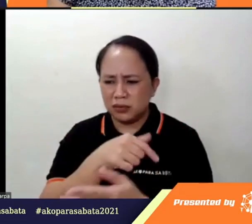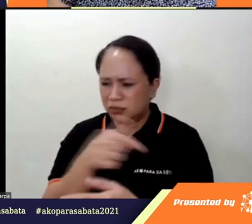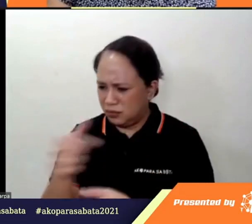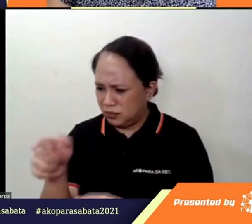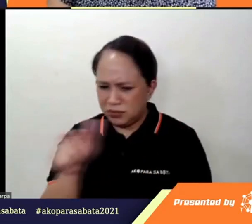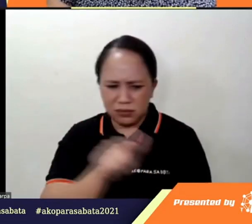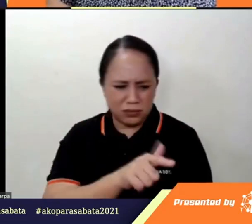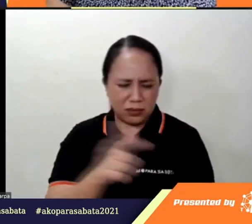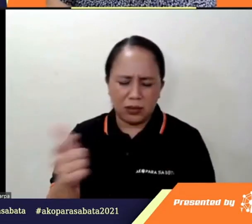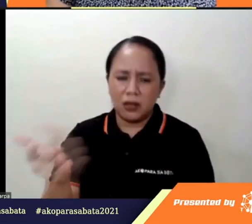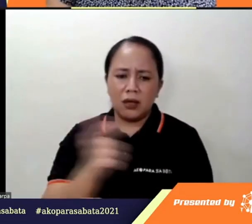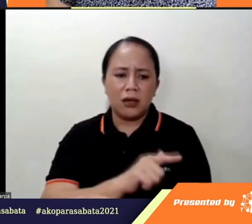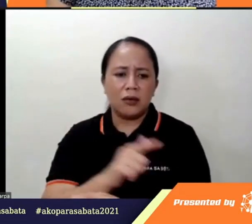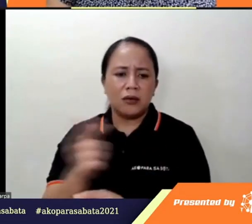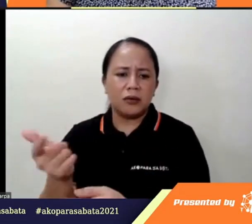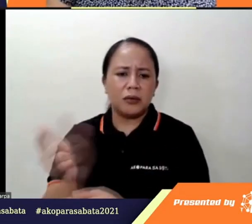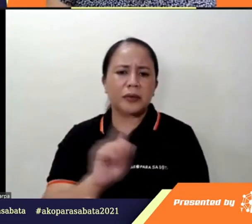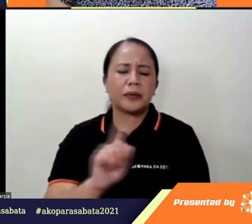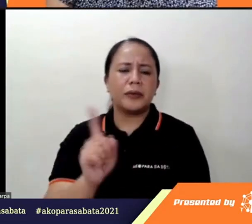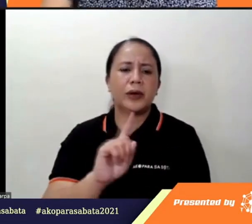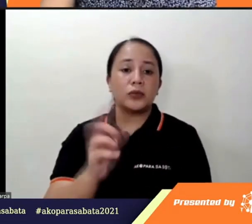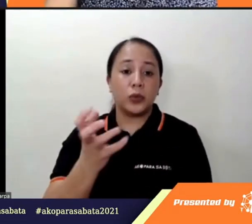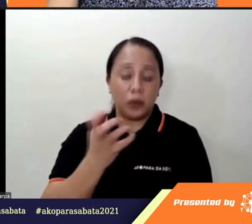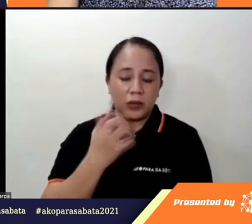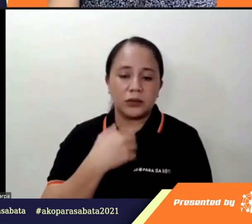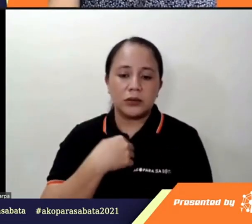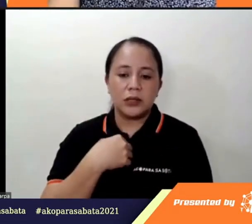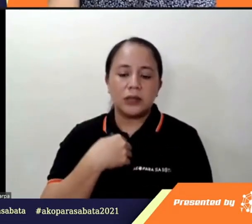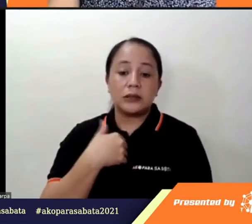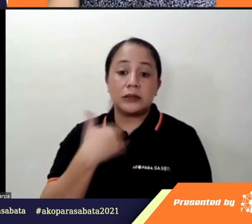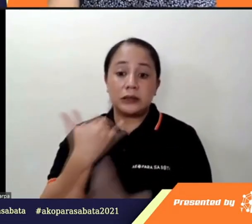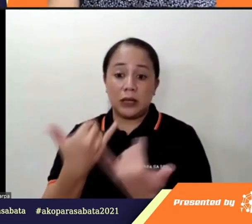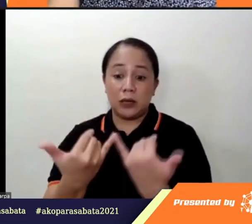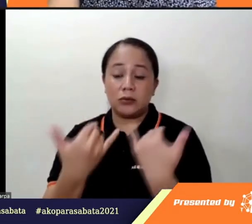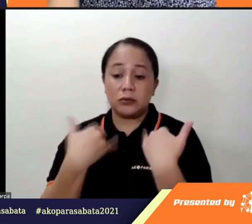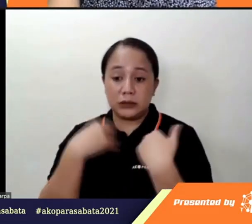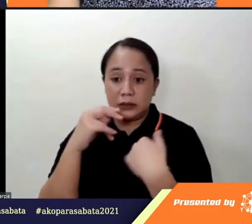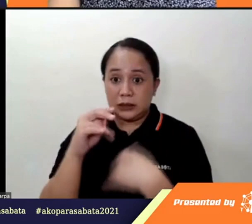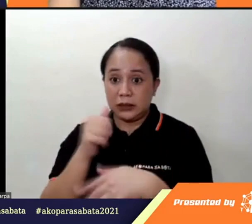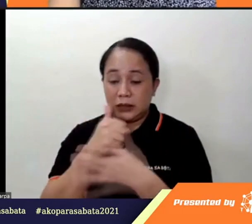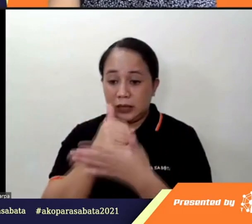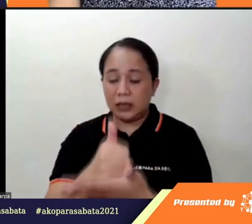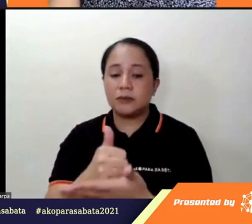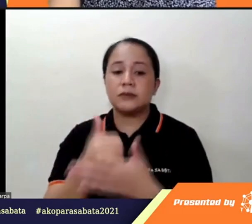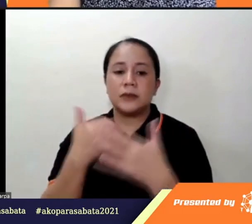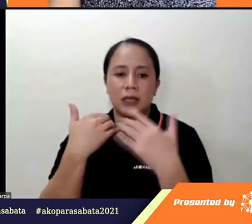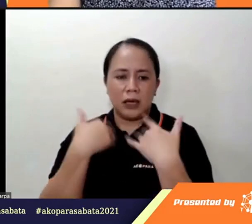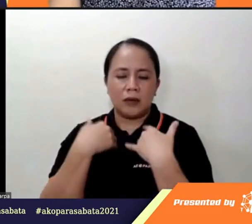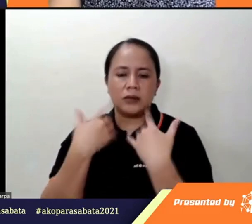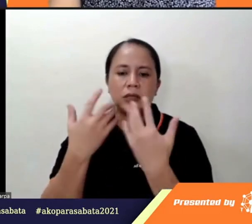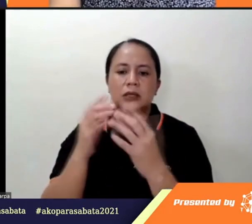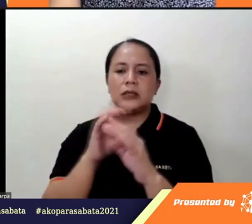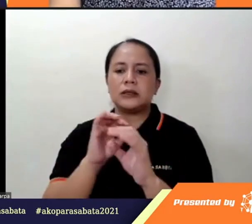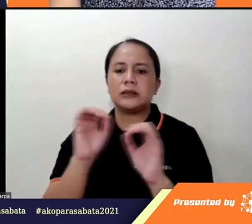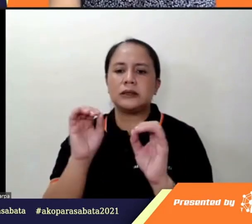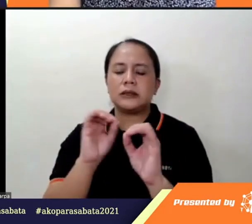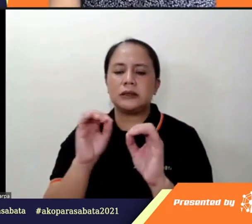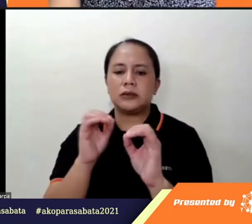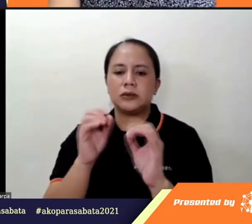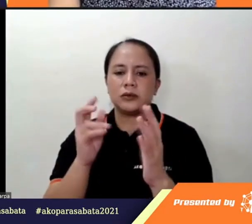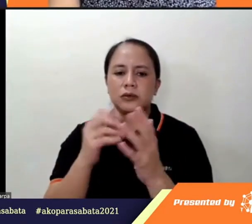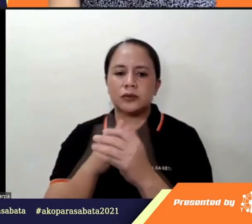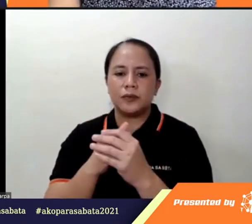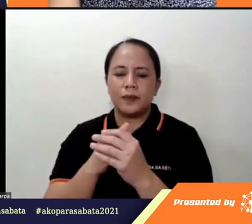And that what we want is that at the time when they need help, they get it, so that they don't dwell very